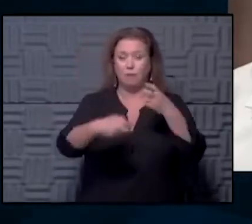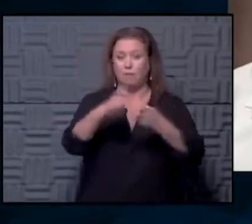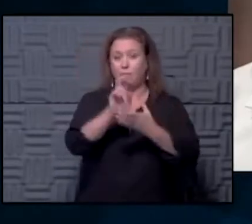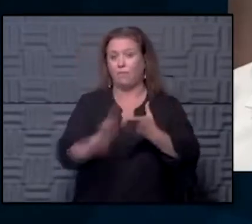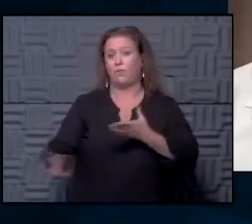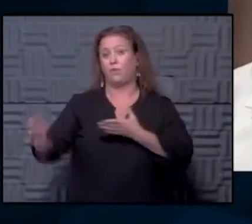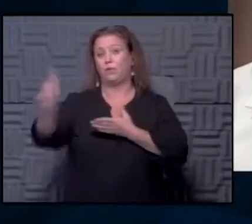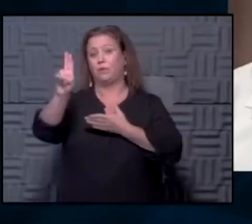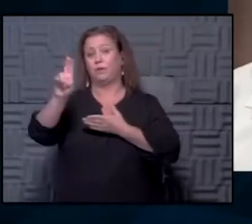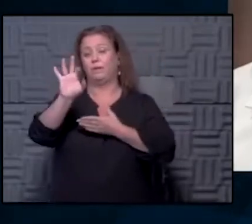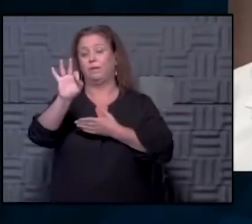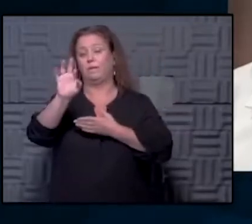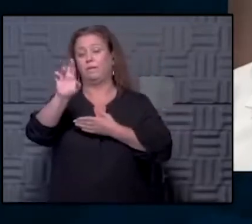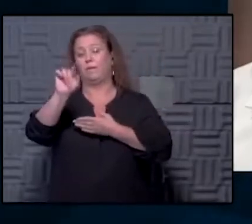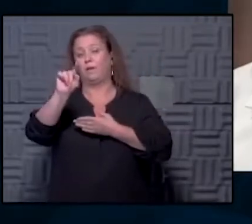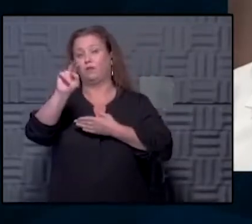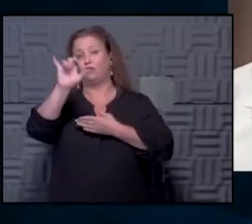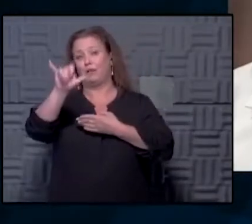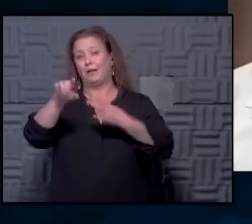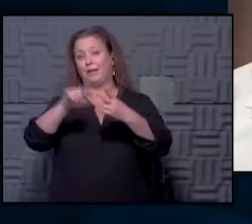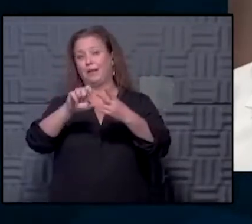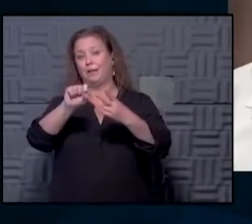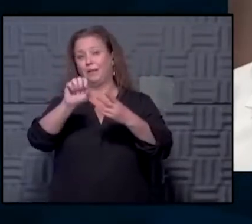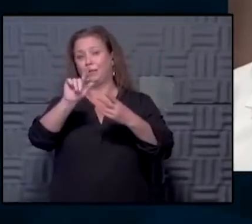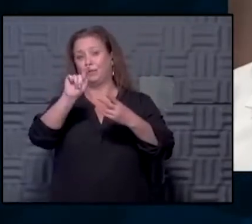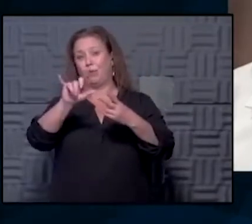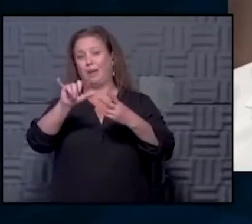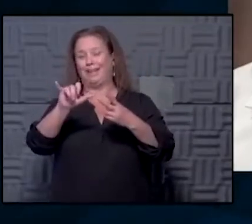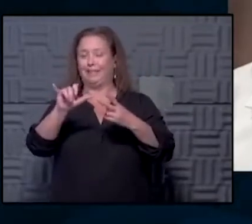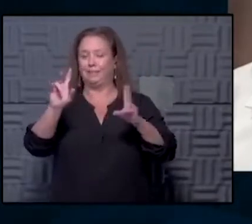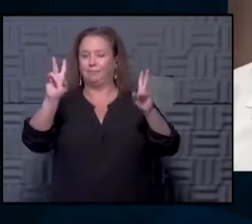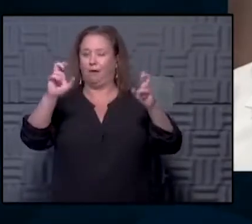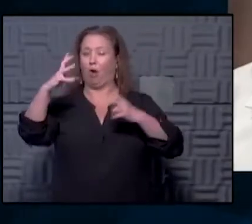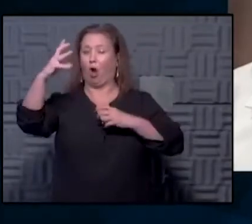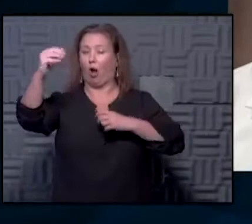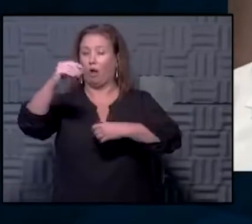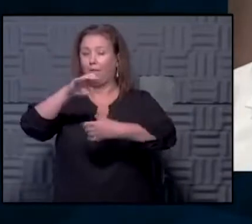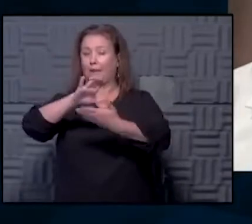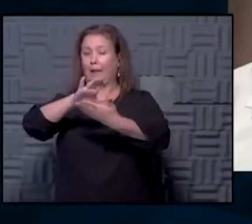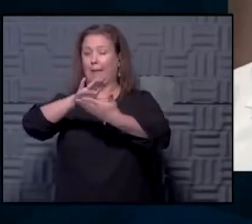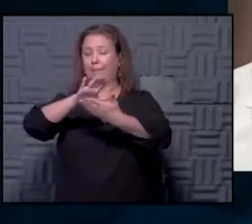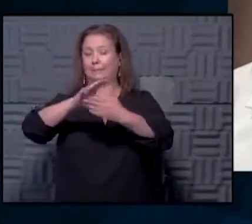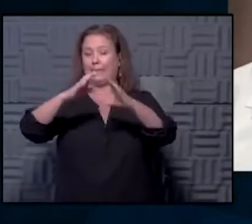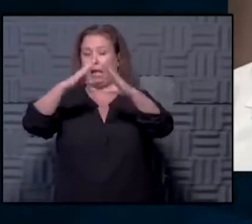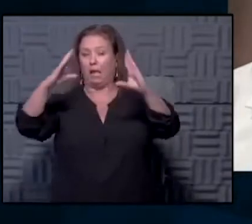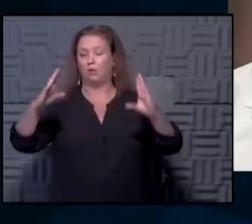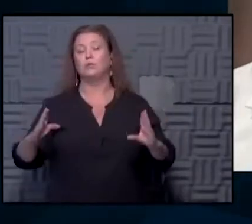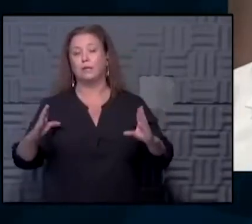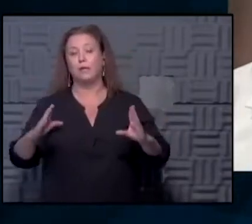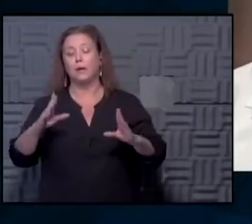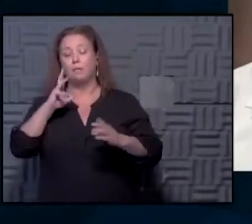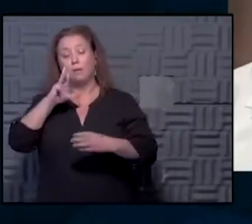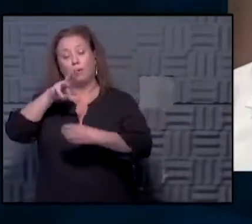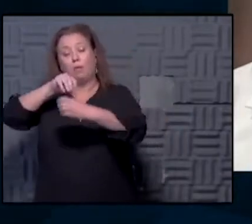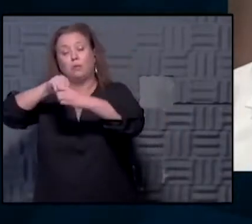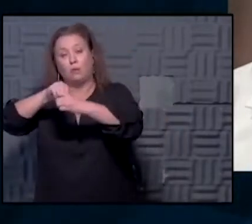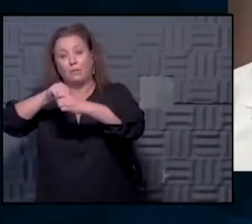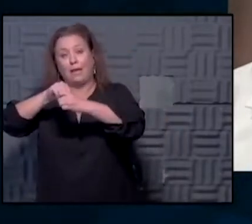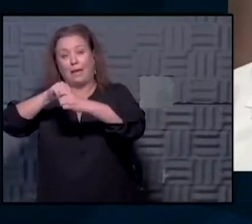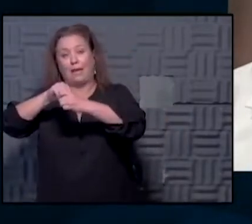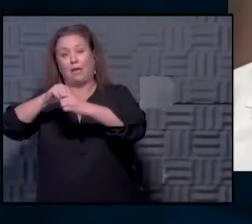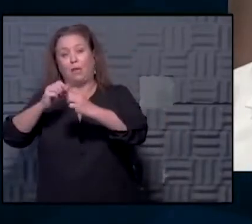example, fraternity and sorority houses, that it's off-campus housing. We will associate a fraternity or sorority house